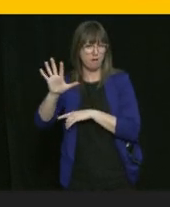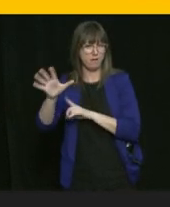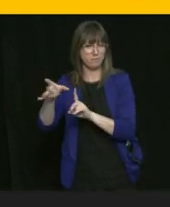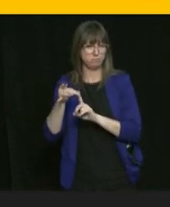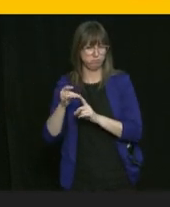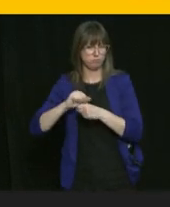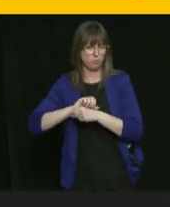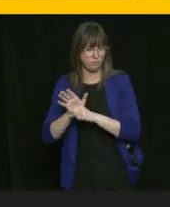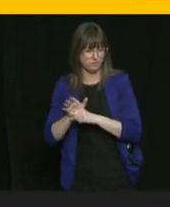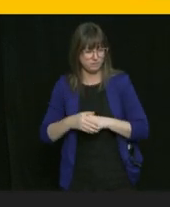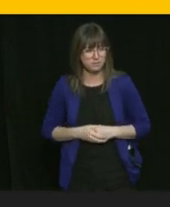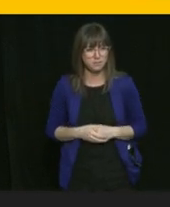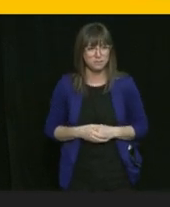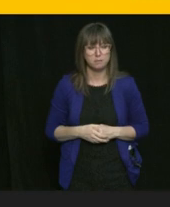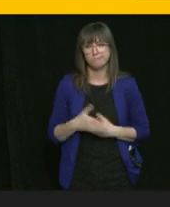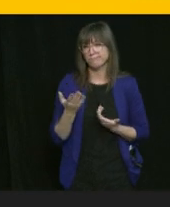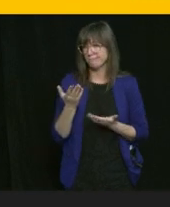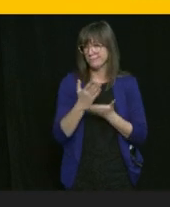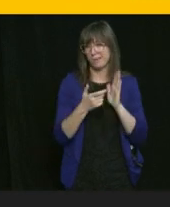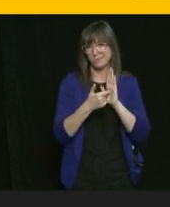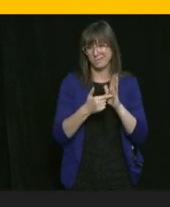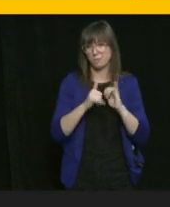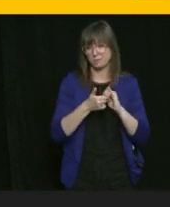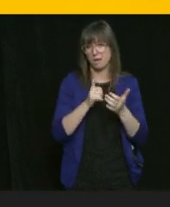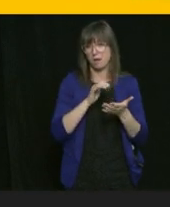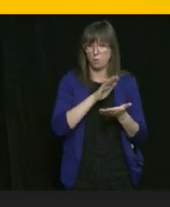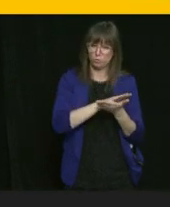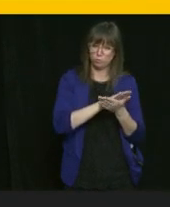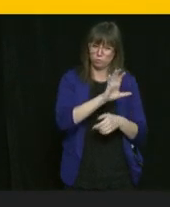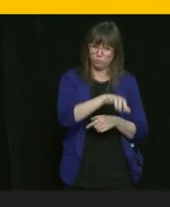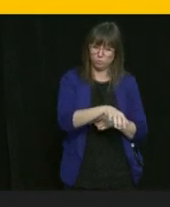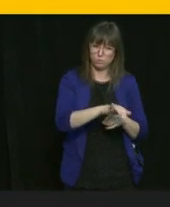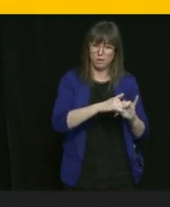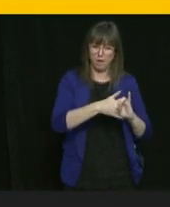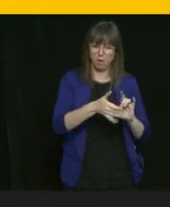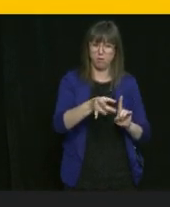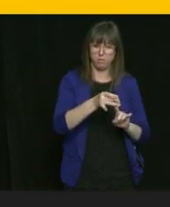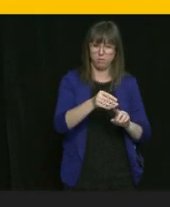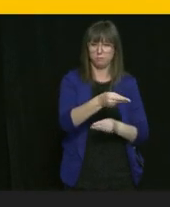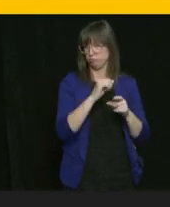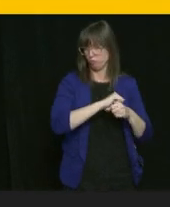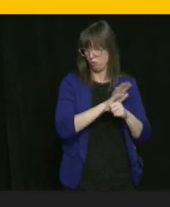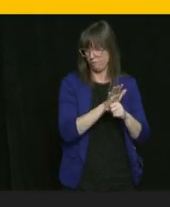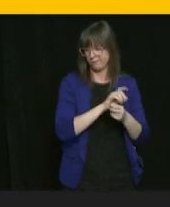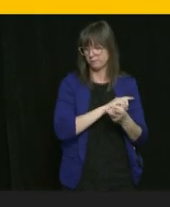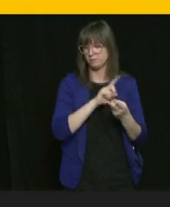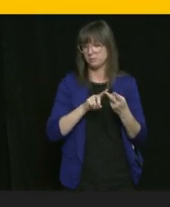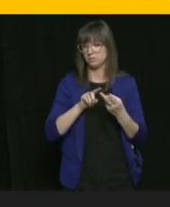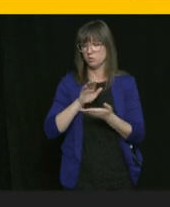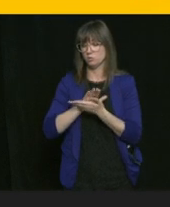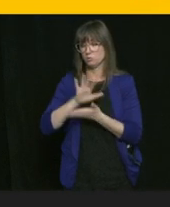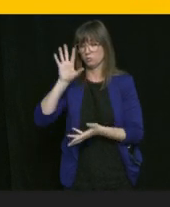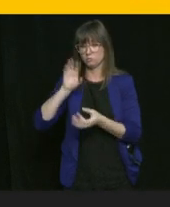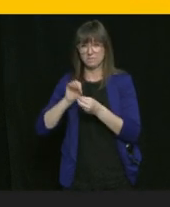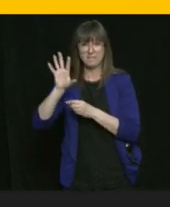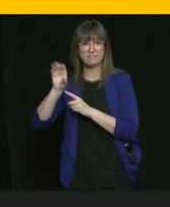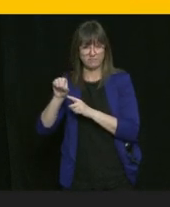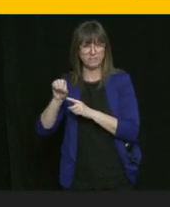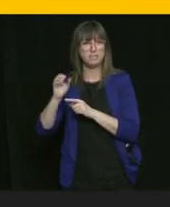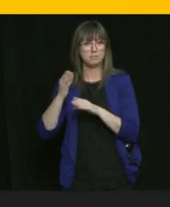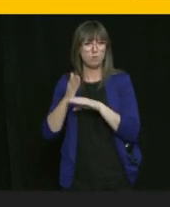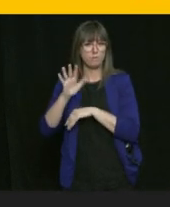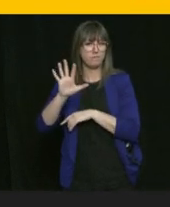This includes some examples of spread occurring in a school environment. In this map of Toronto, schools have reported five or more